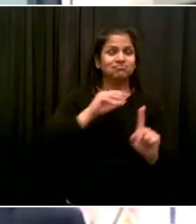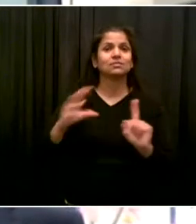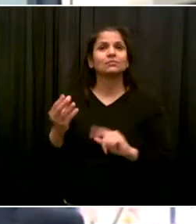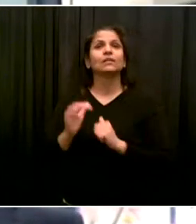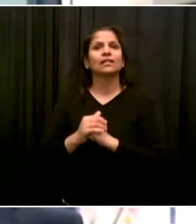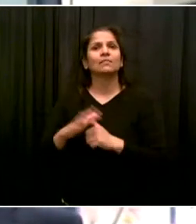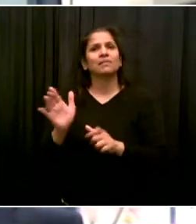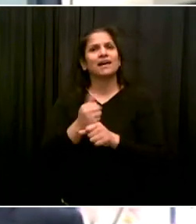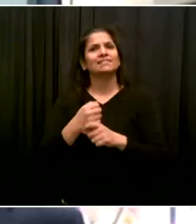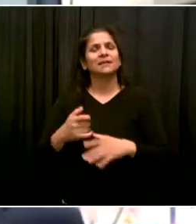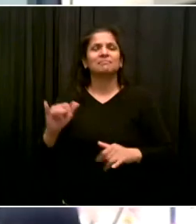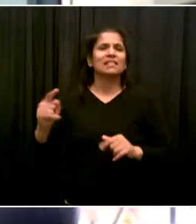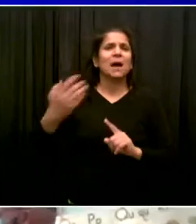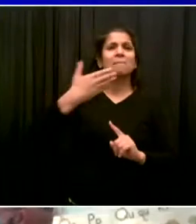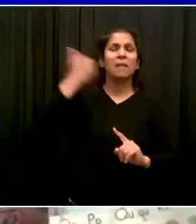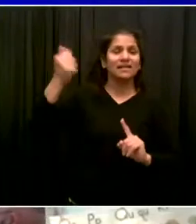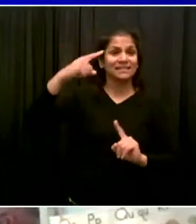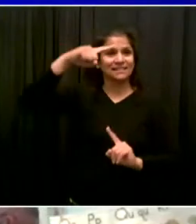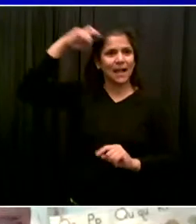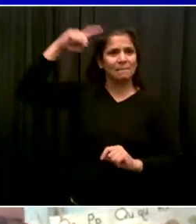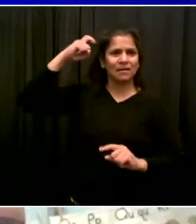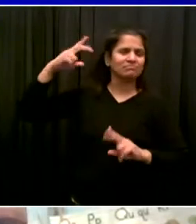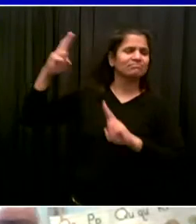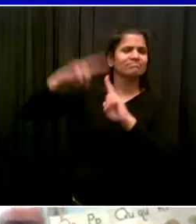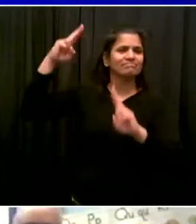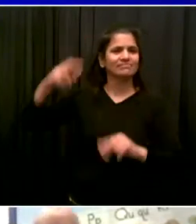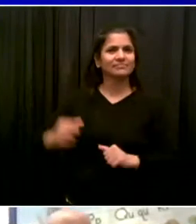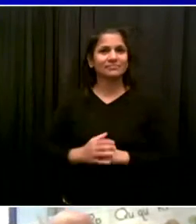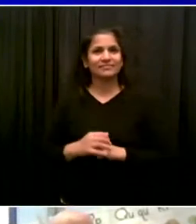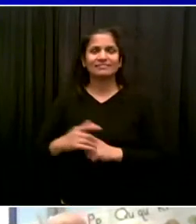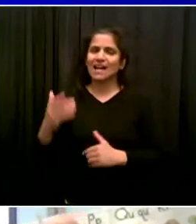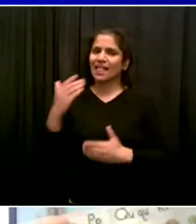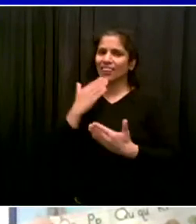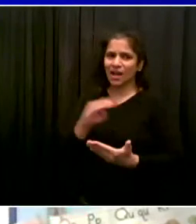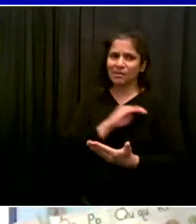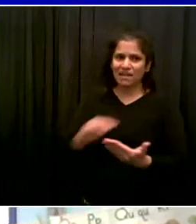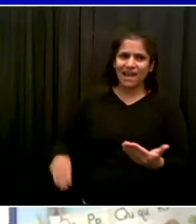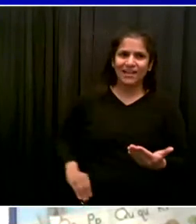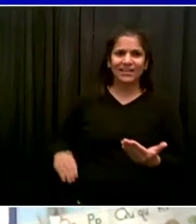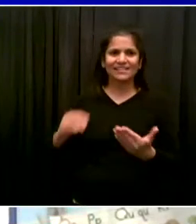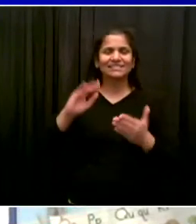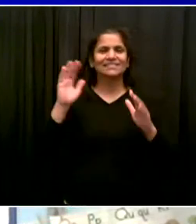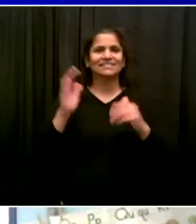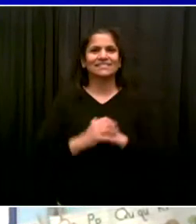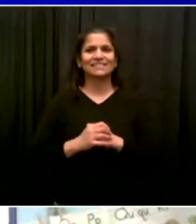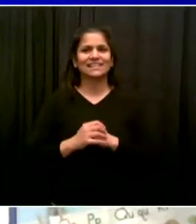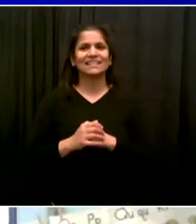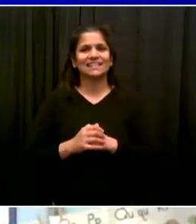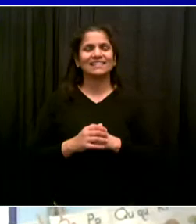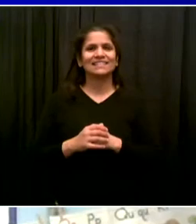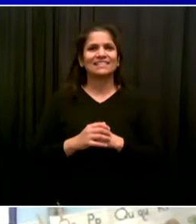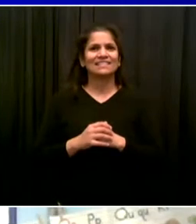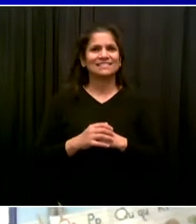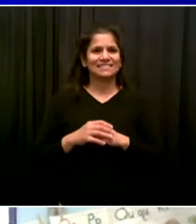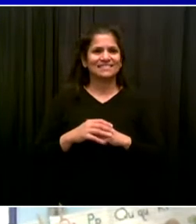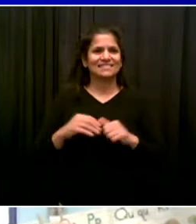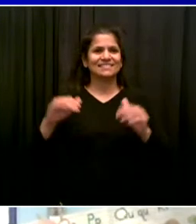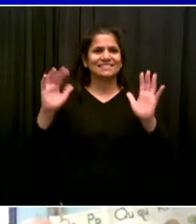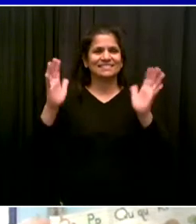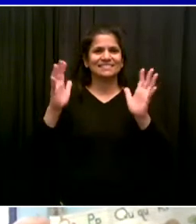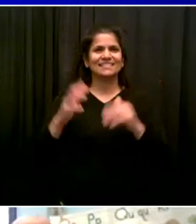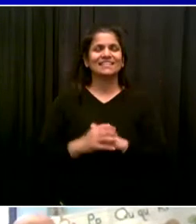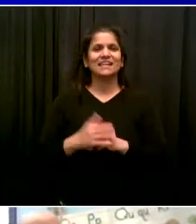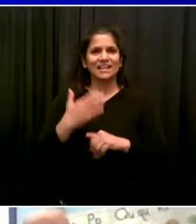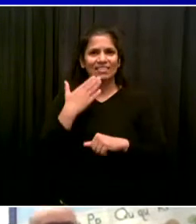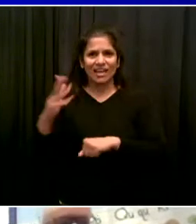yet. Thank you, Mr. Mayor. All right. I want to say to Principal Luis Torres, you got a lot